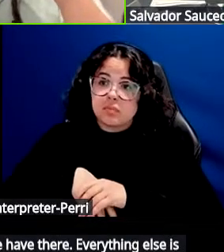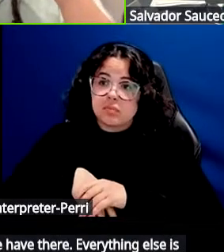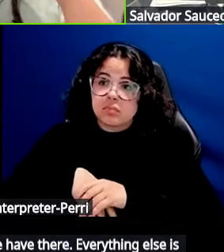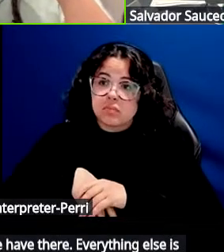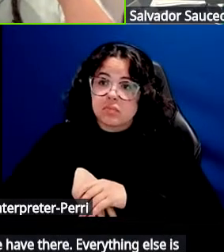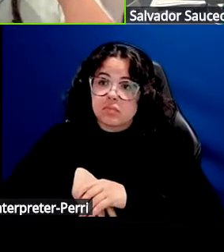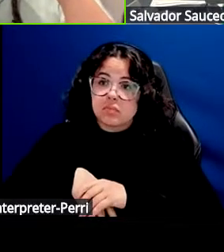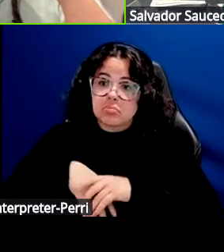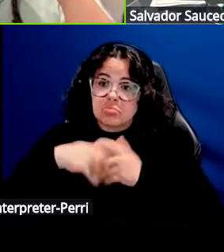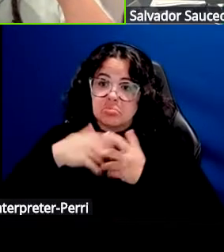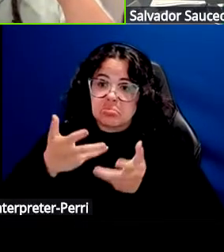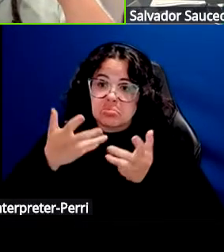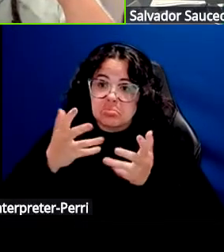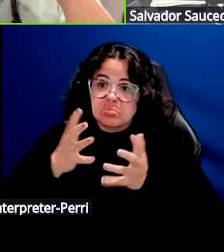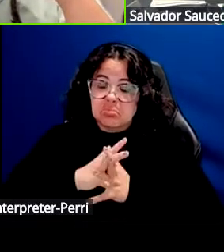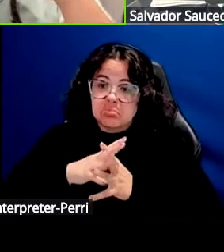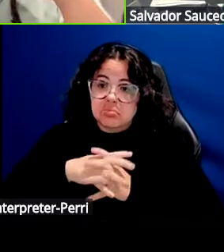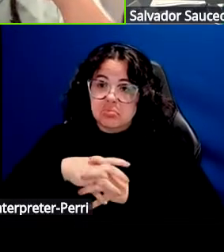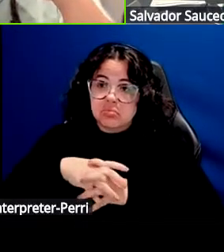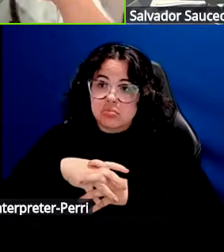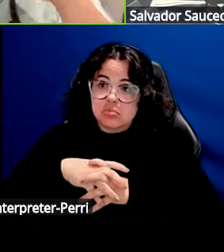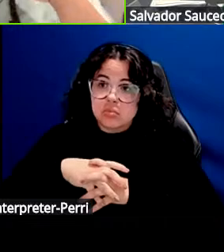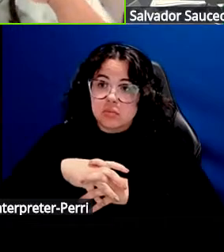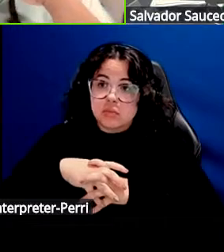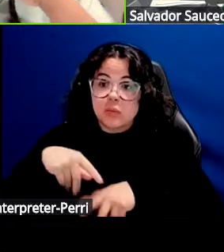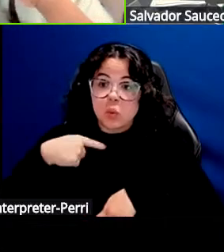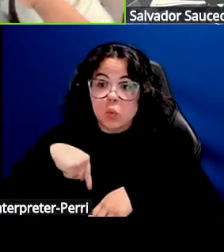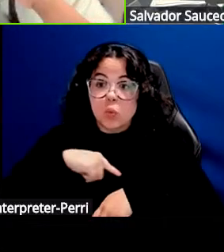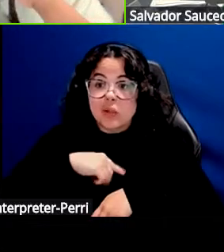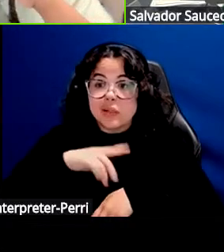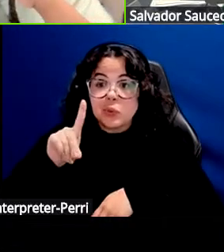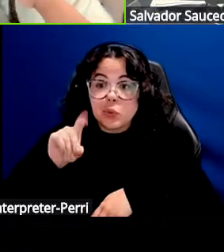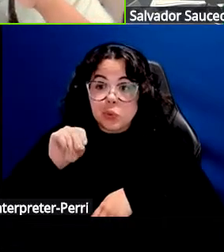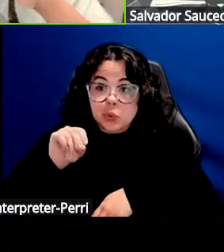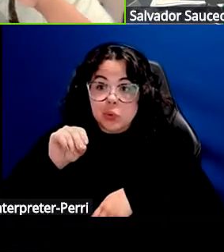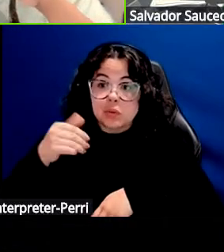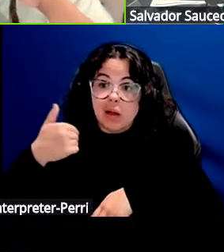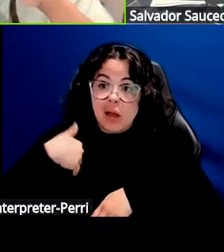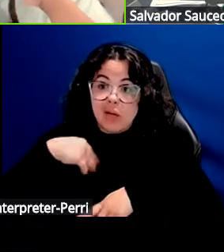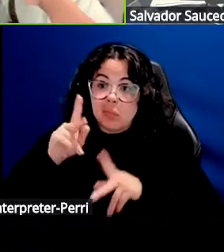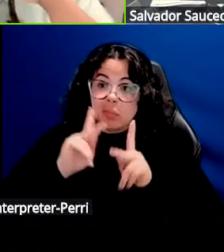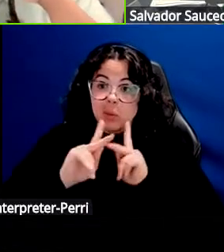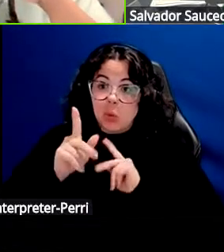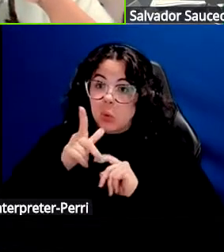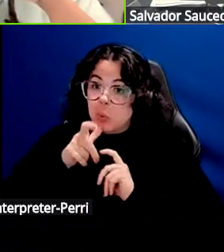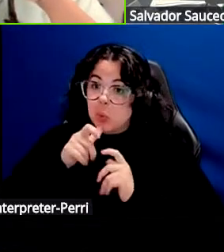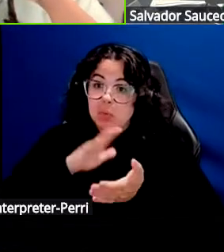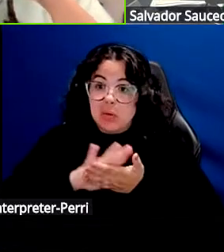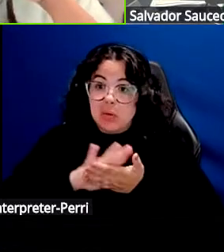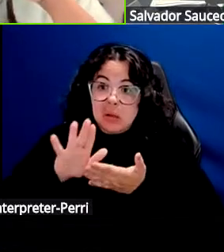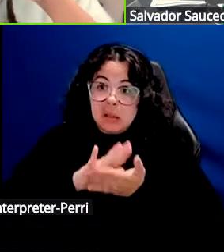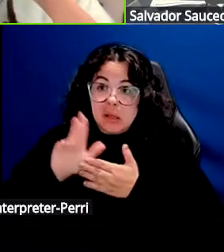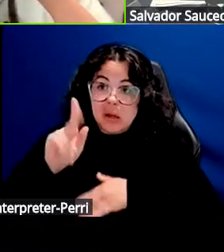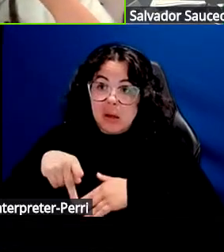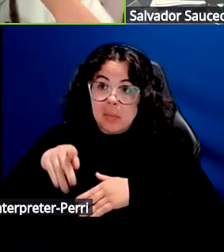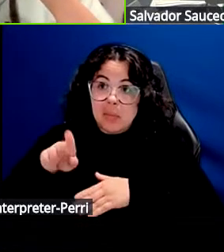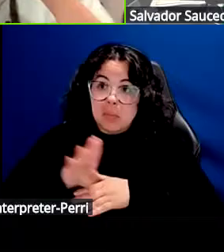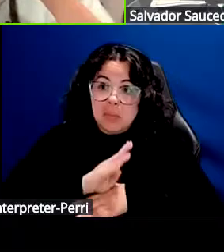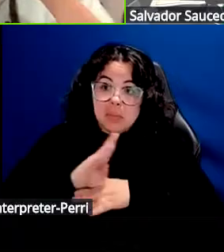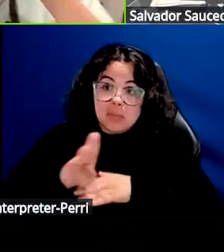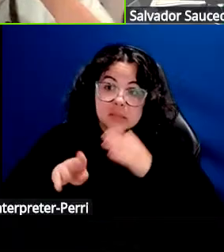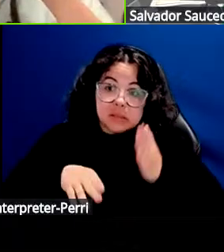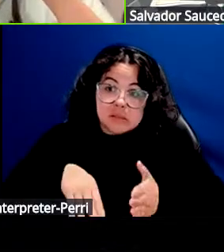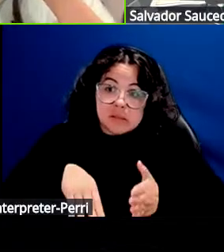So, and we do have folks that clean up the business side of